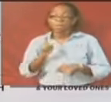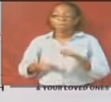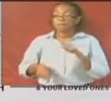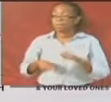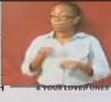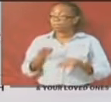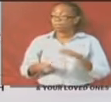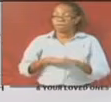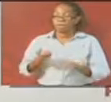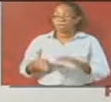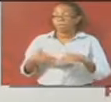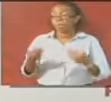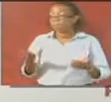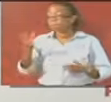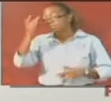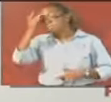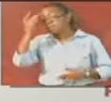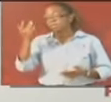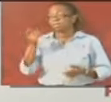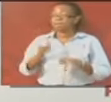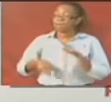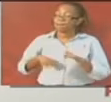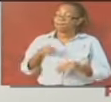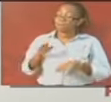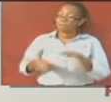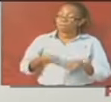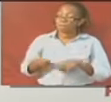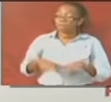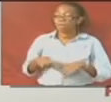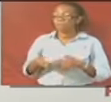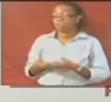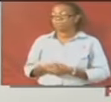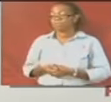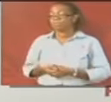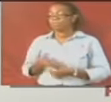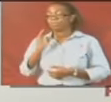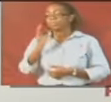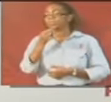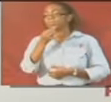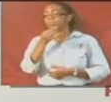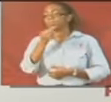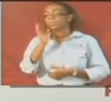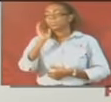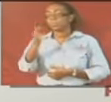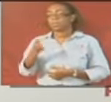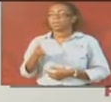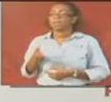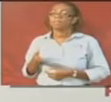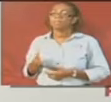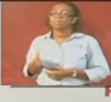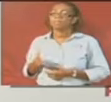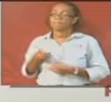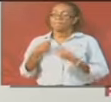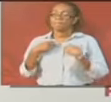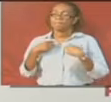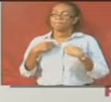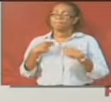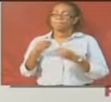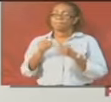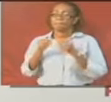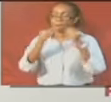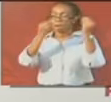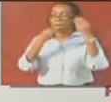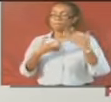groups will be part of the subsequent phases of the rollout. As additional vaccine becomes available and as the rollout